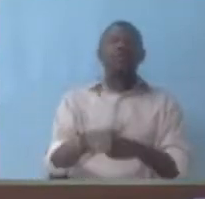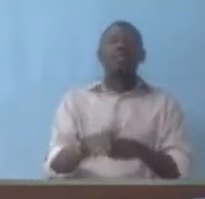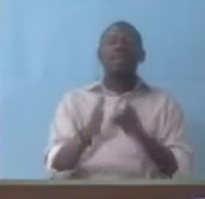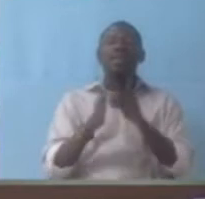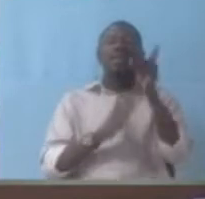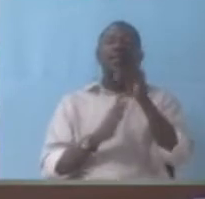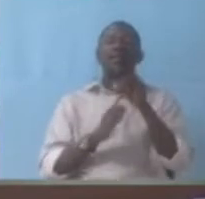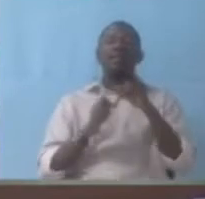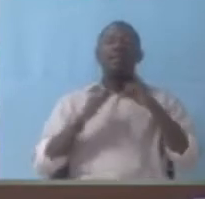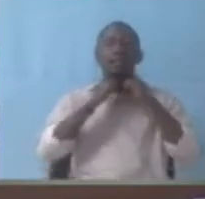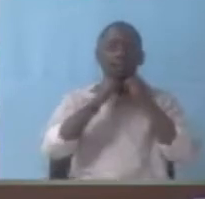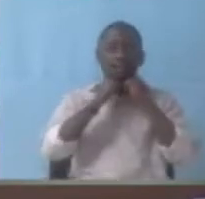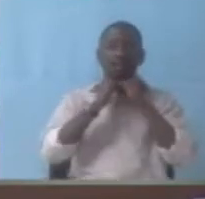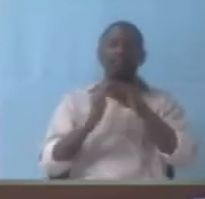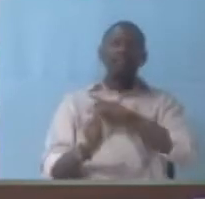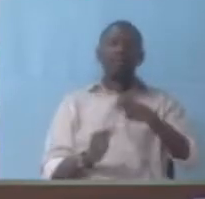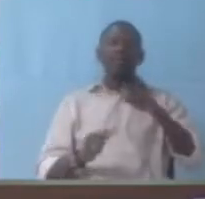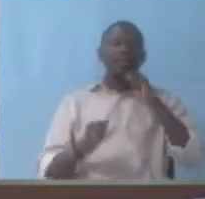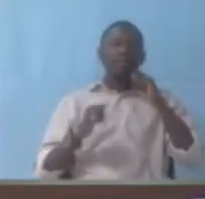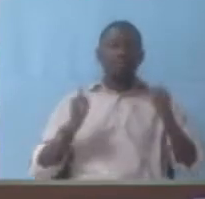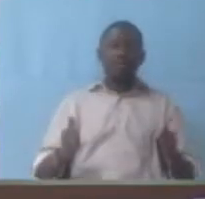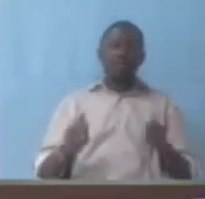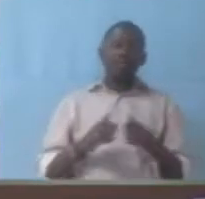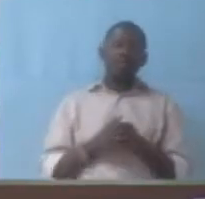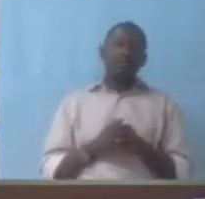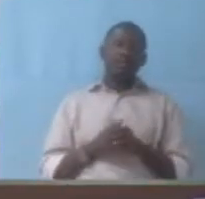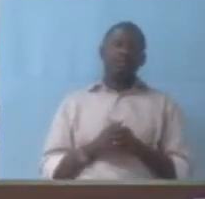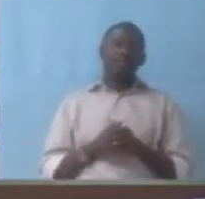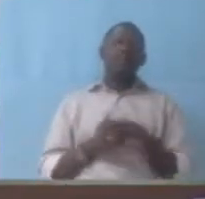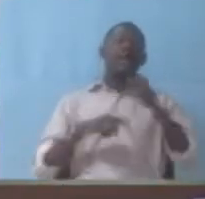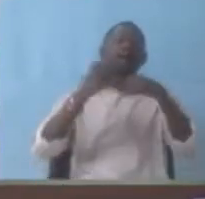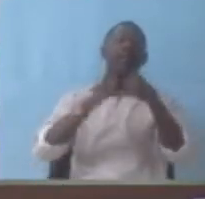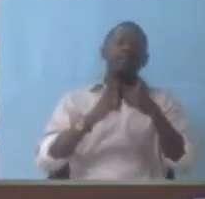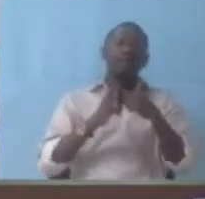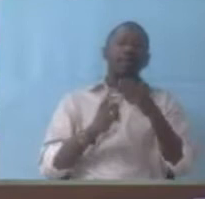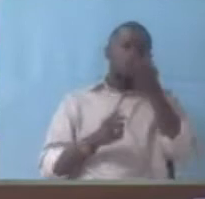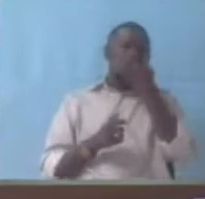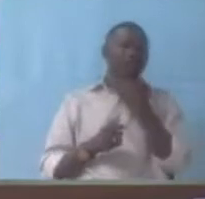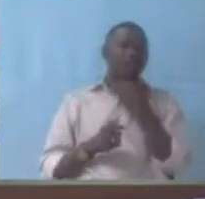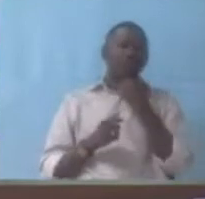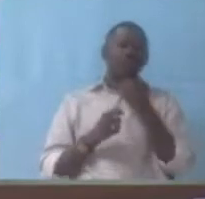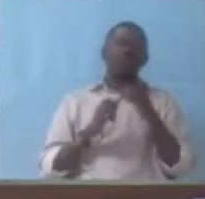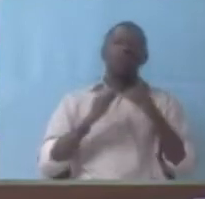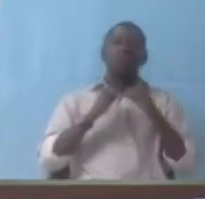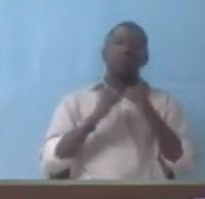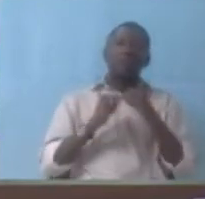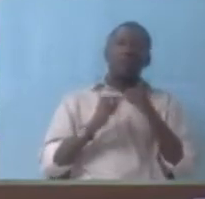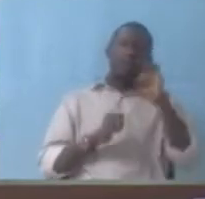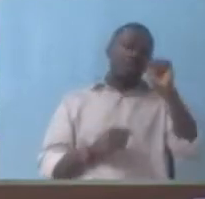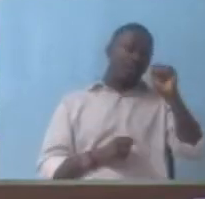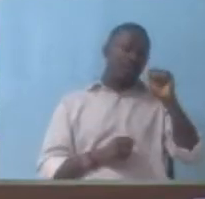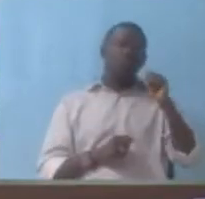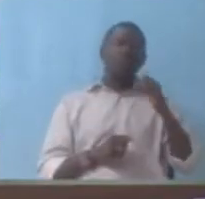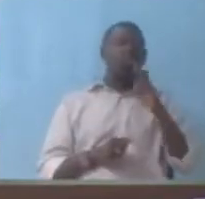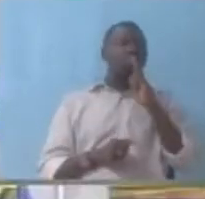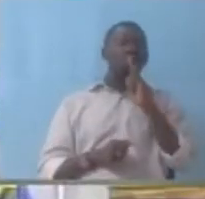And Mr. Lieutenant Singate, who I met for the first time at that meeting. Mr. Lieutenant Singate,